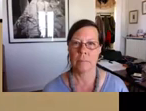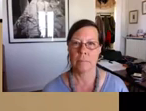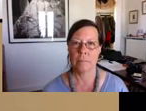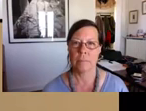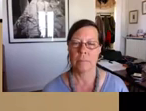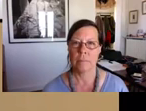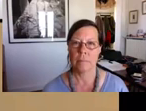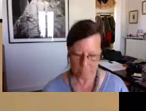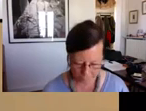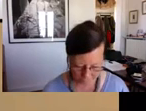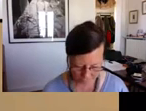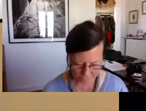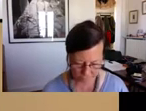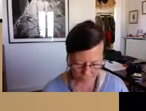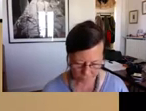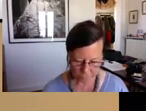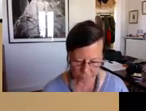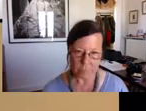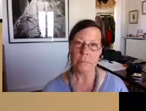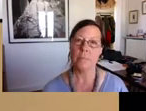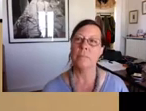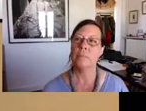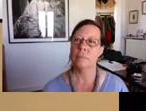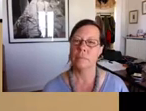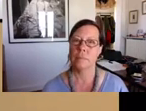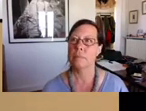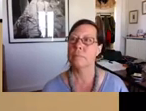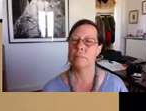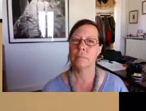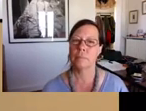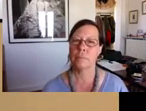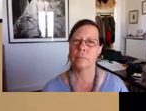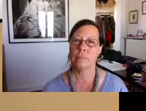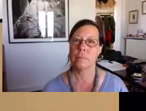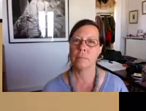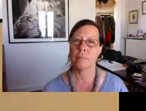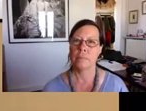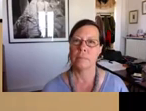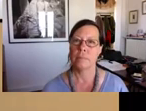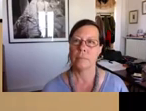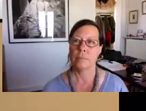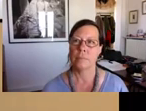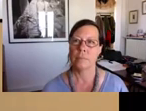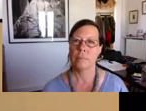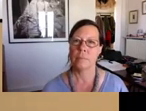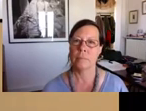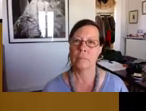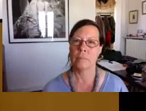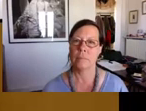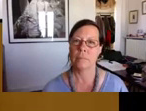and I don't want to be responsible for now 2 million people seeing it and taking it as